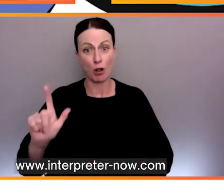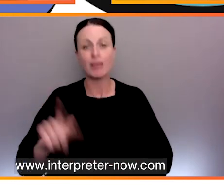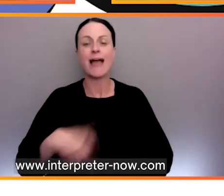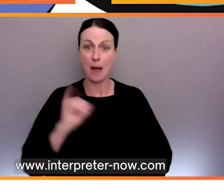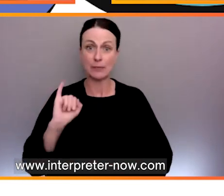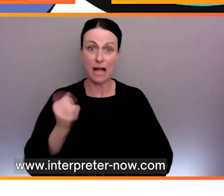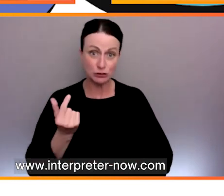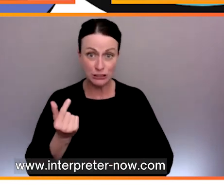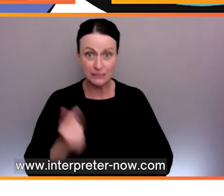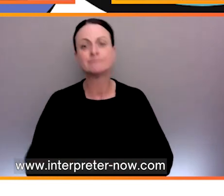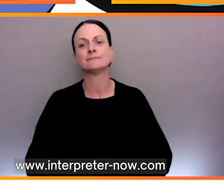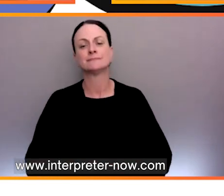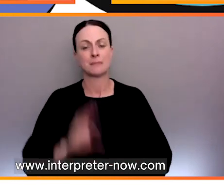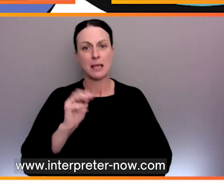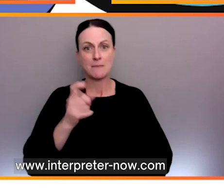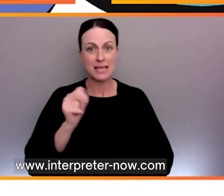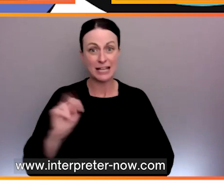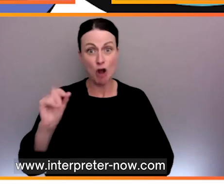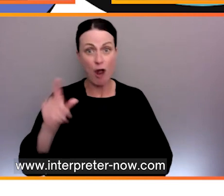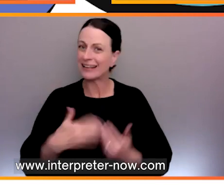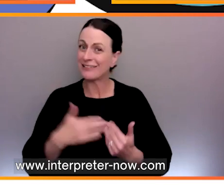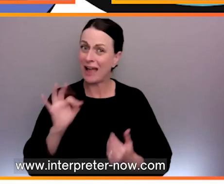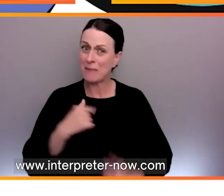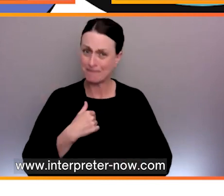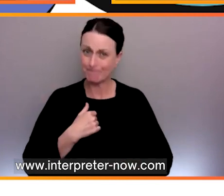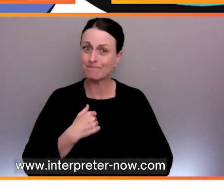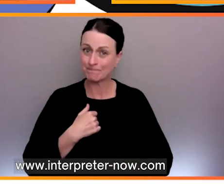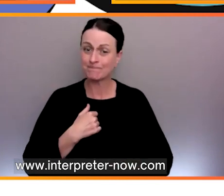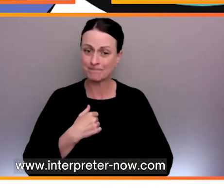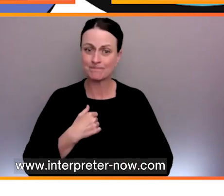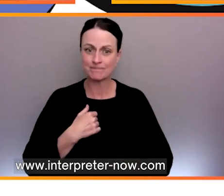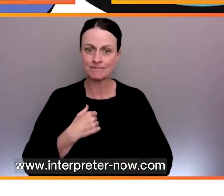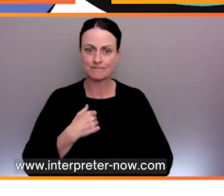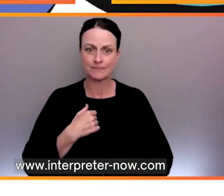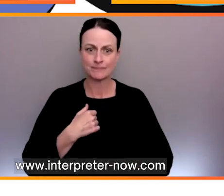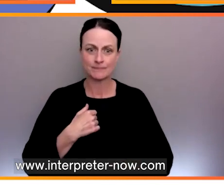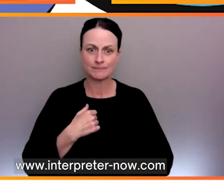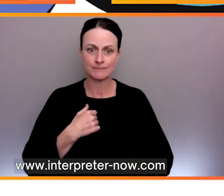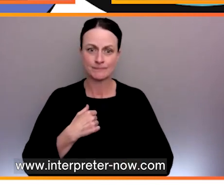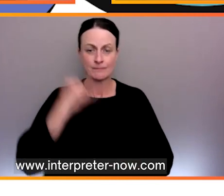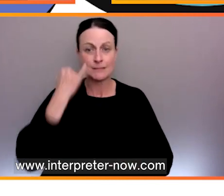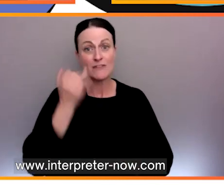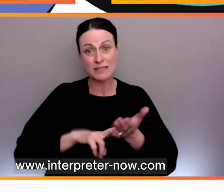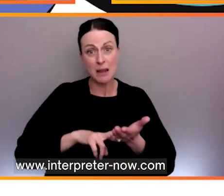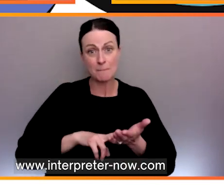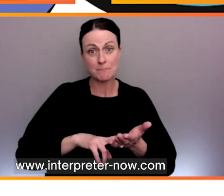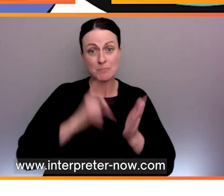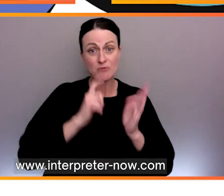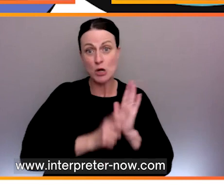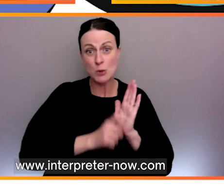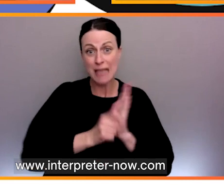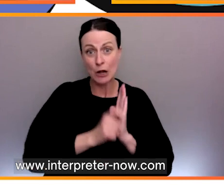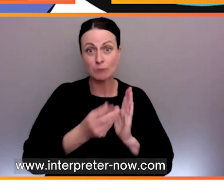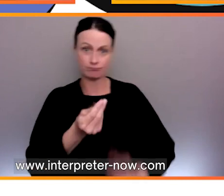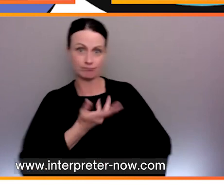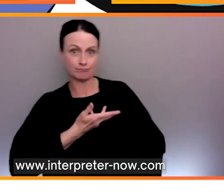And if you sign up for the newsletter, I get a little notice and we are then connected. And so that's always a good way to do that.